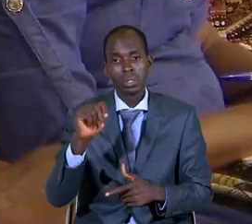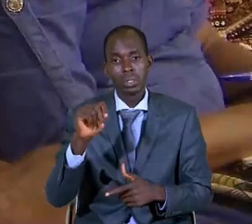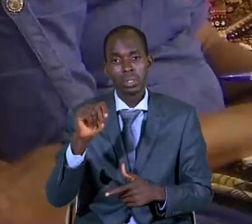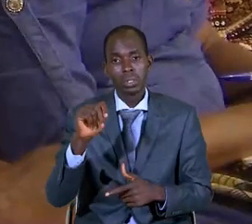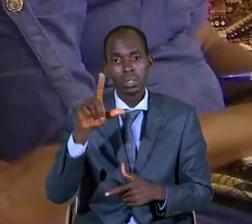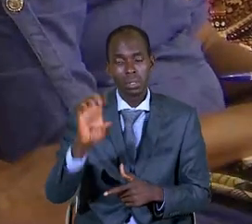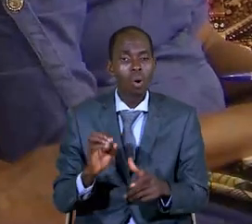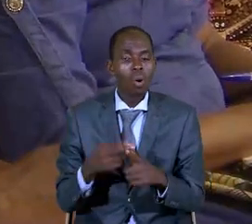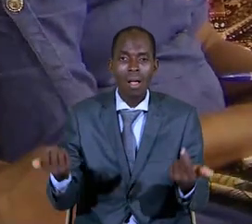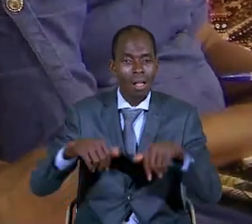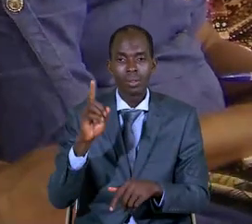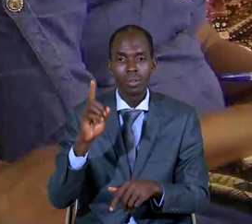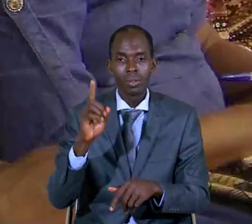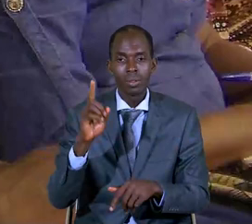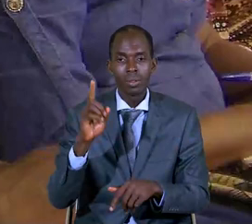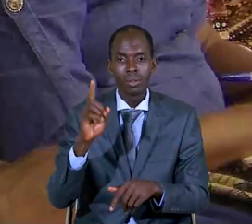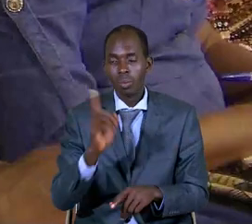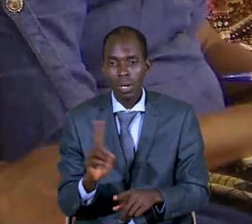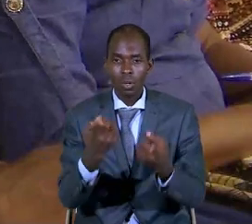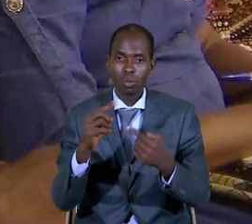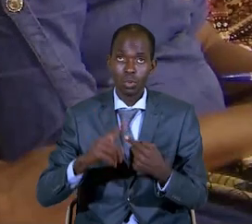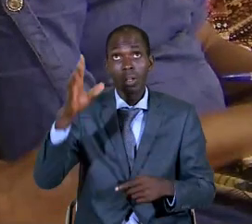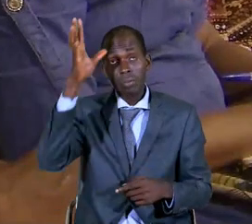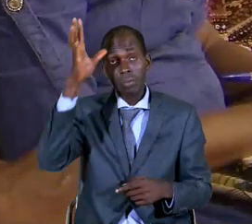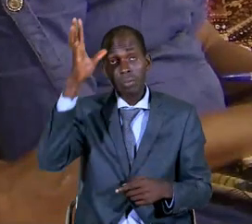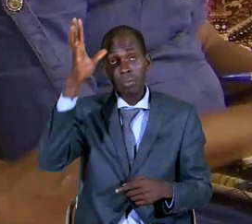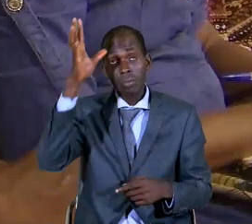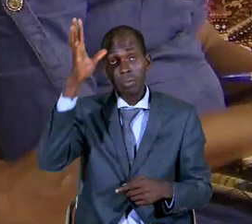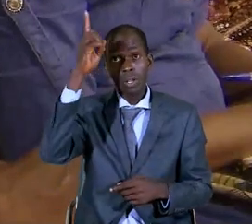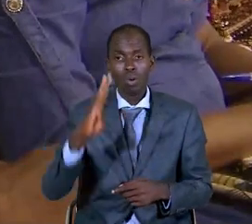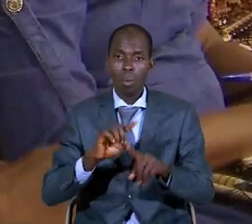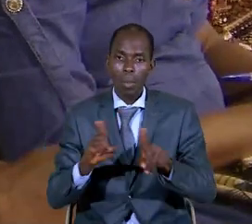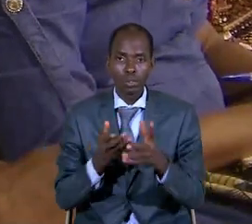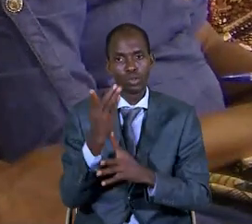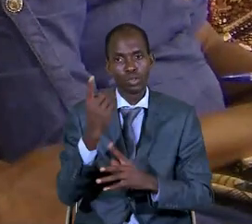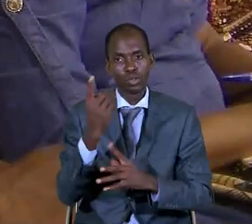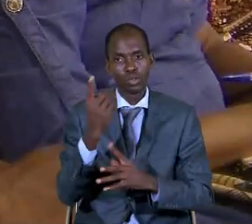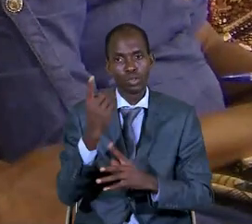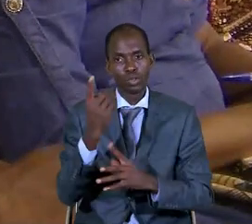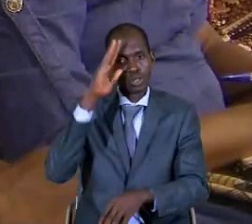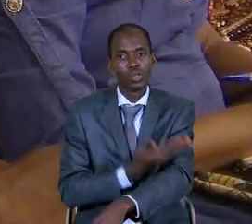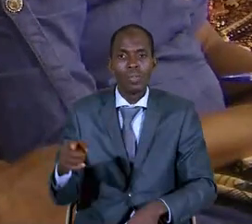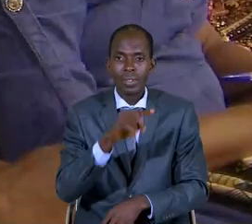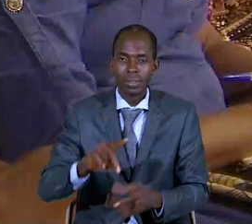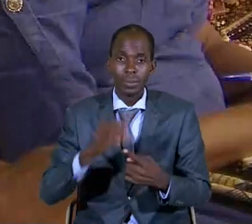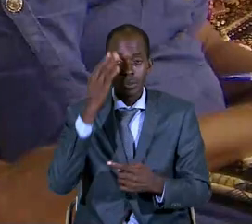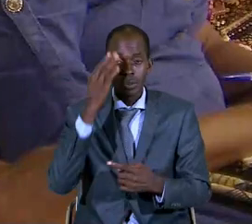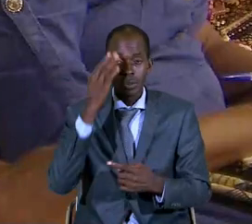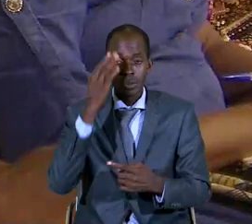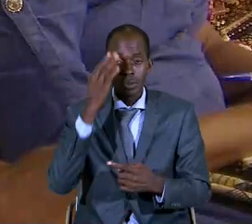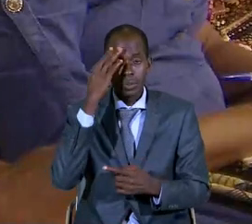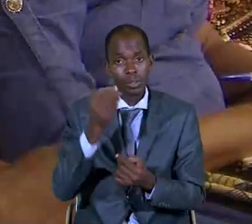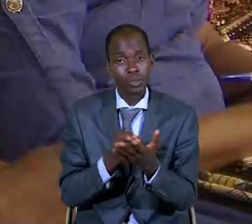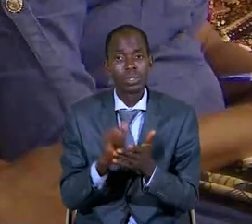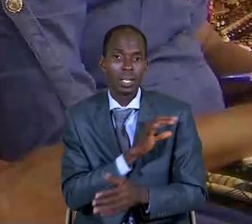anywhere cometh unto the Father but through the Son. They need to know the truth that Christ is